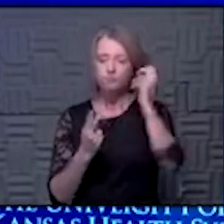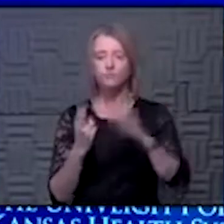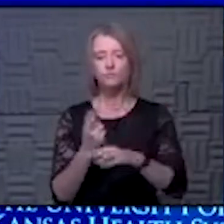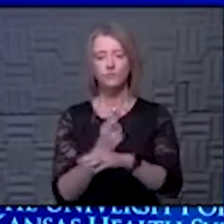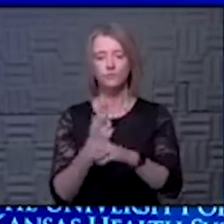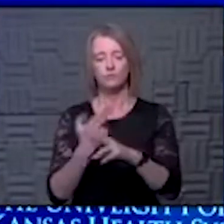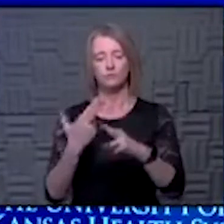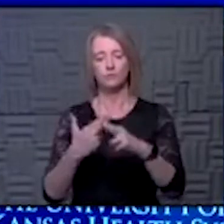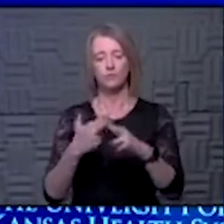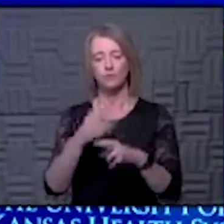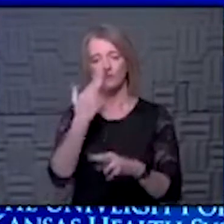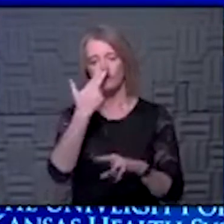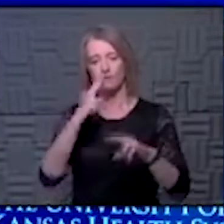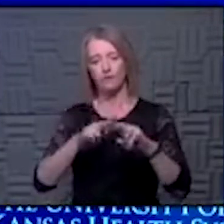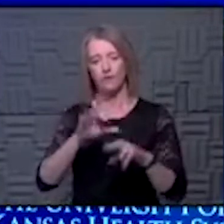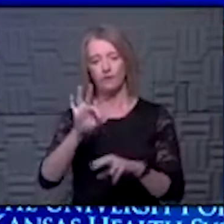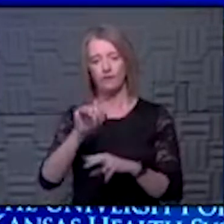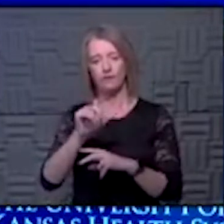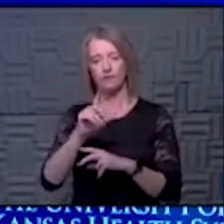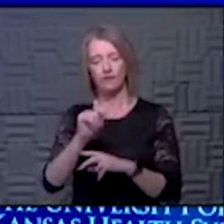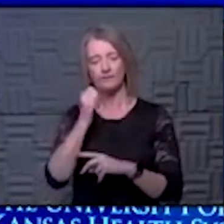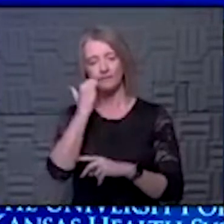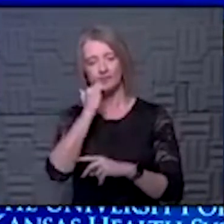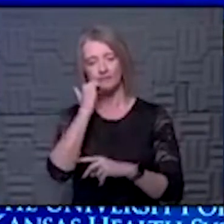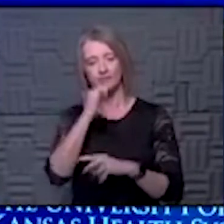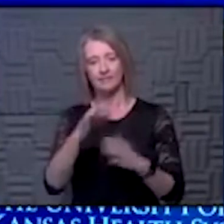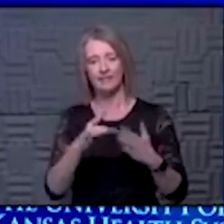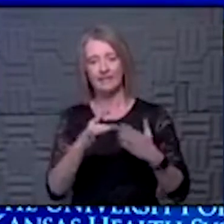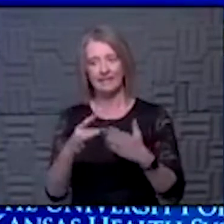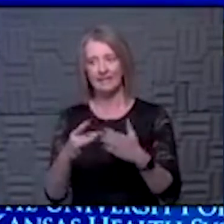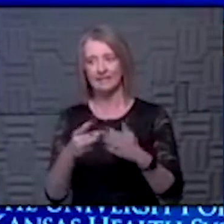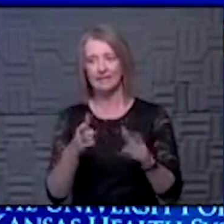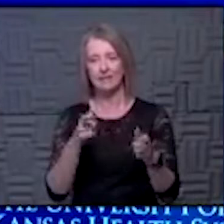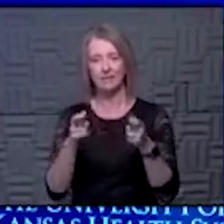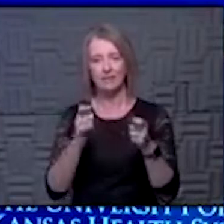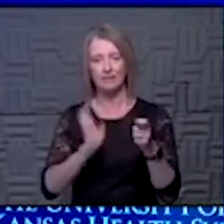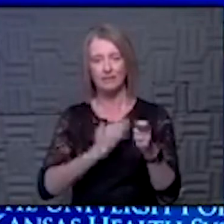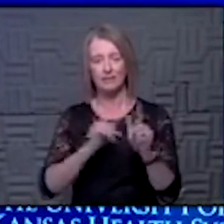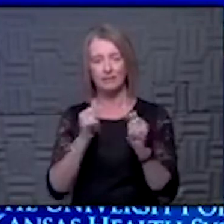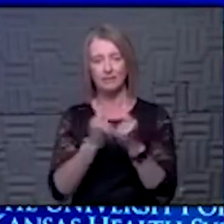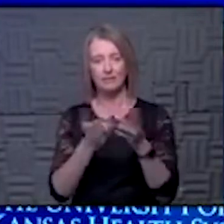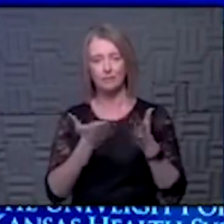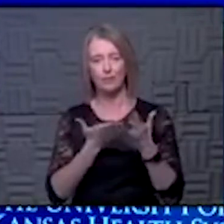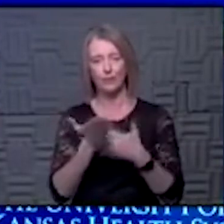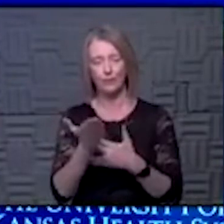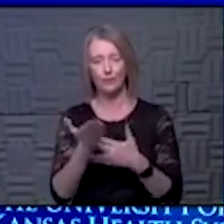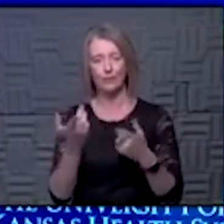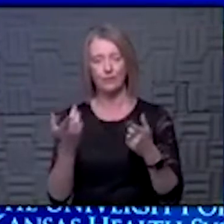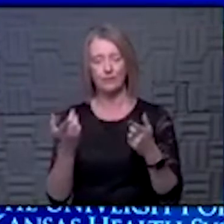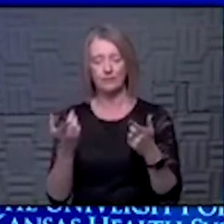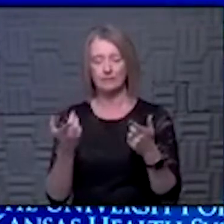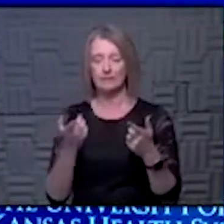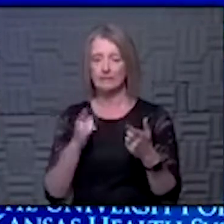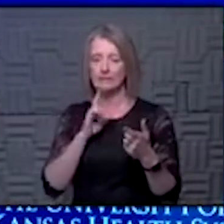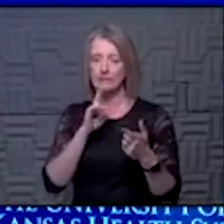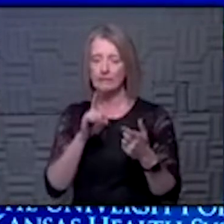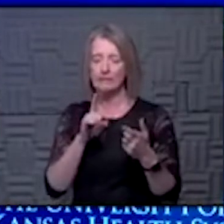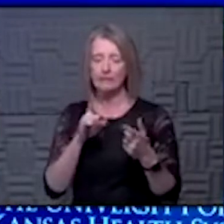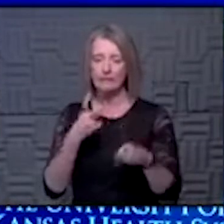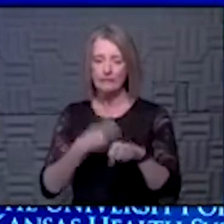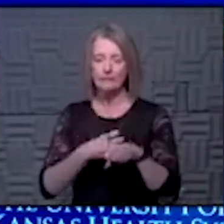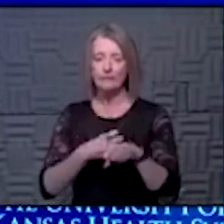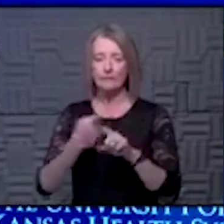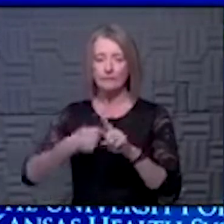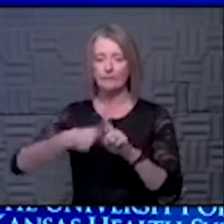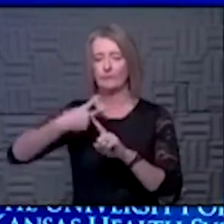day as a moment of levity in leading and really managing our teams through what has been a bit of a rocky